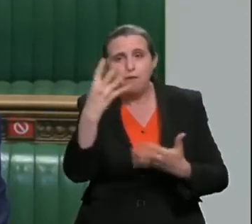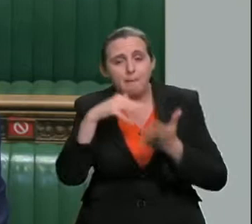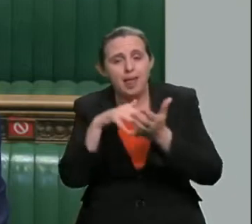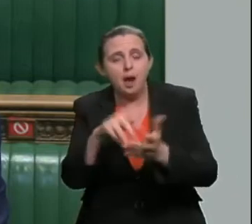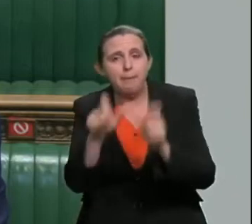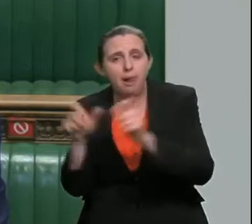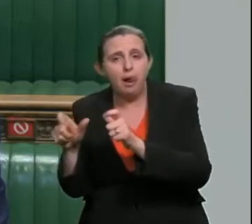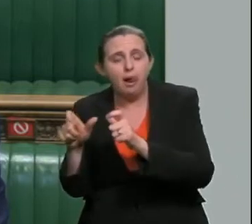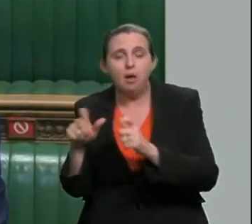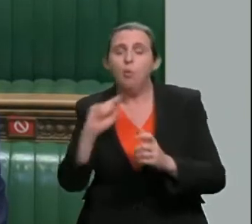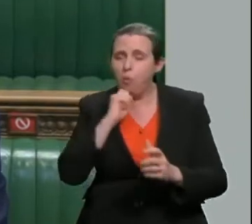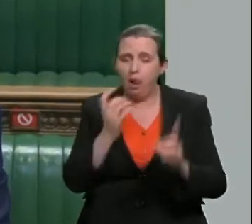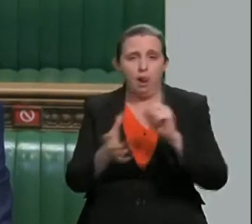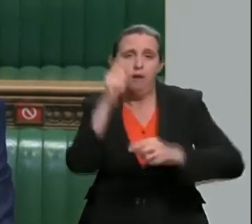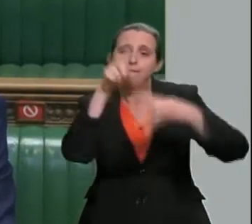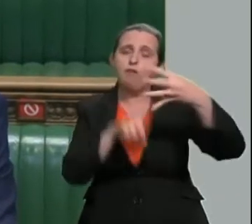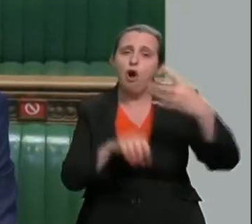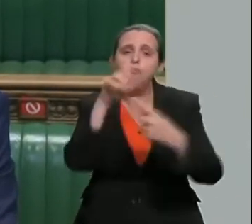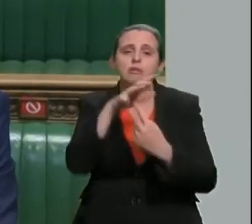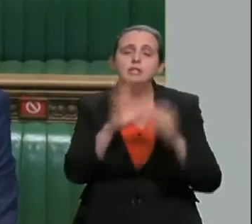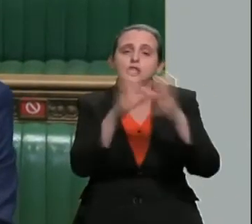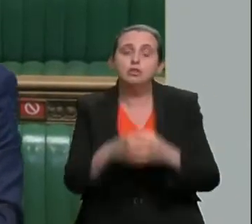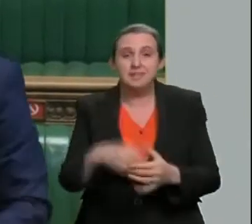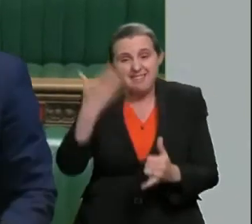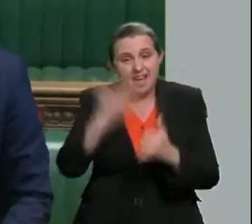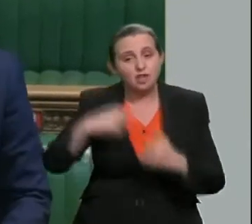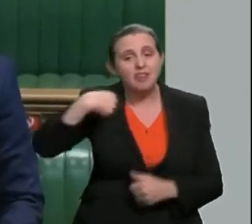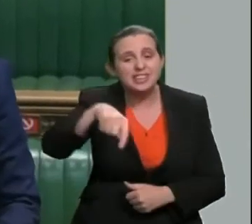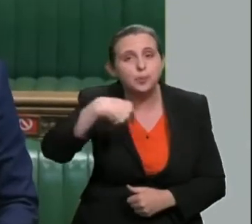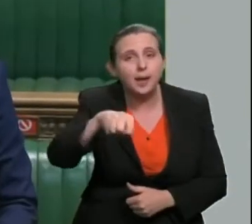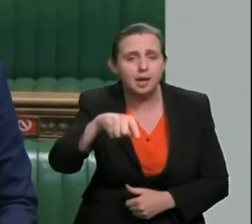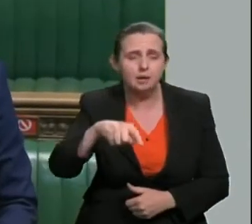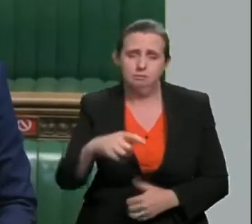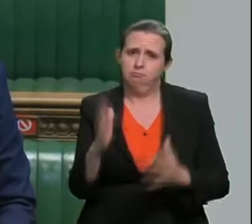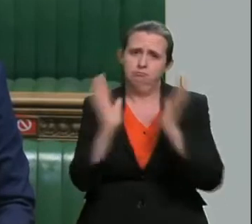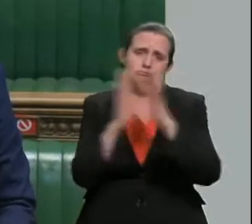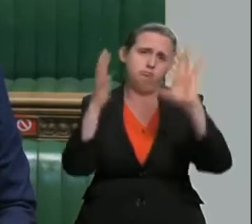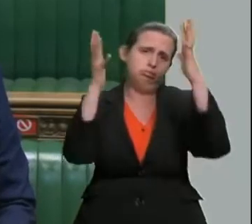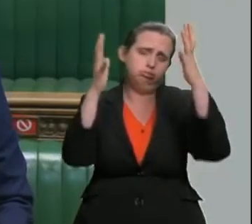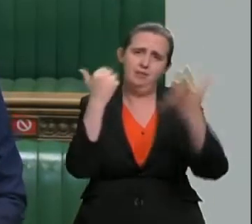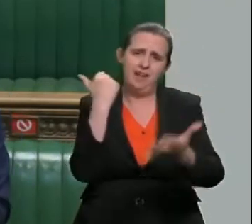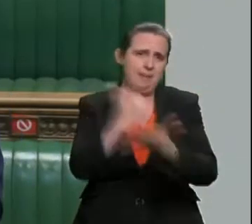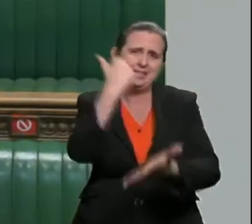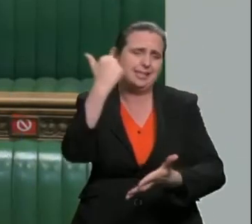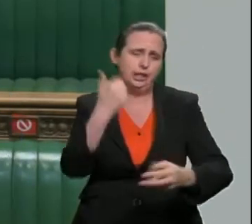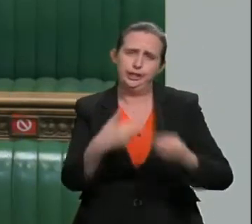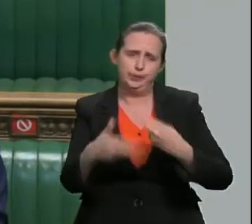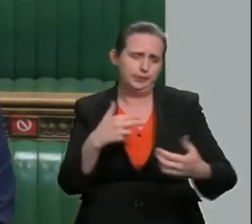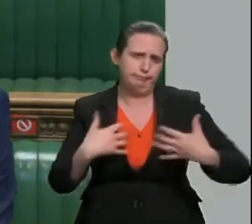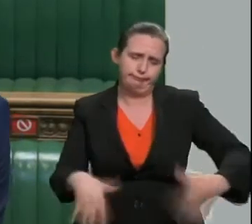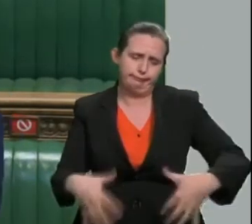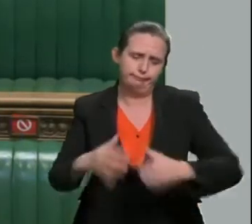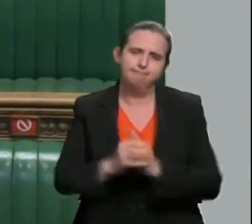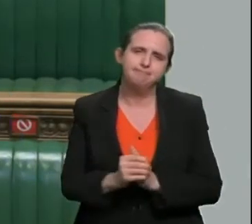this week. That's a truly amazing achievement. Can the Prime Minister confirm today that the